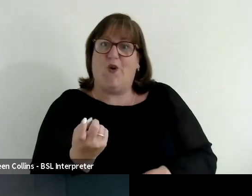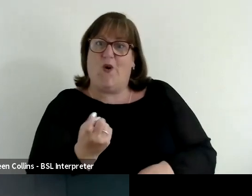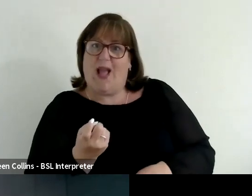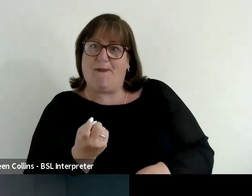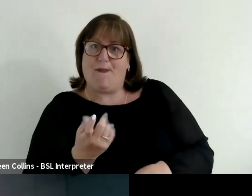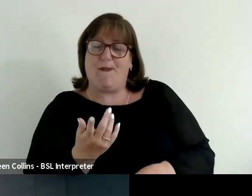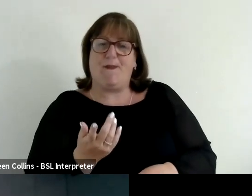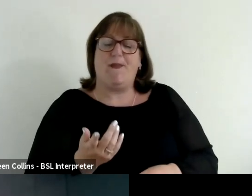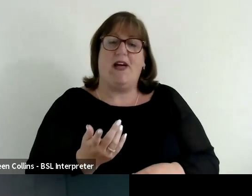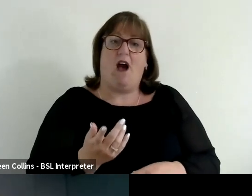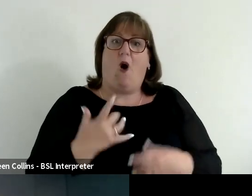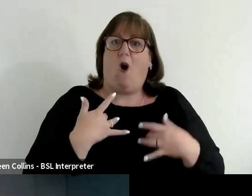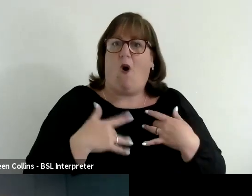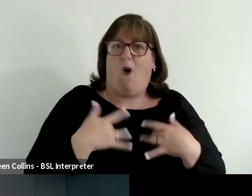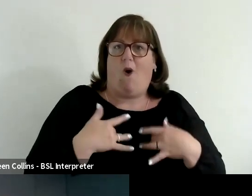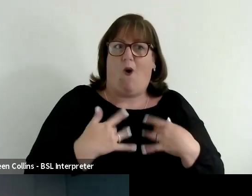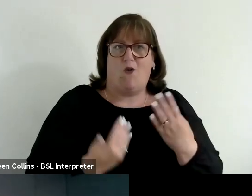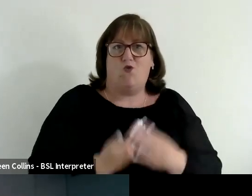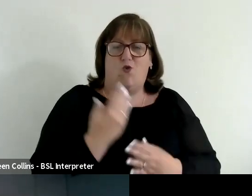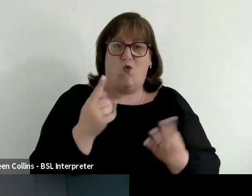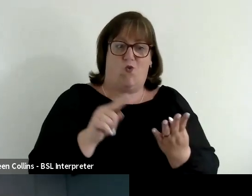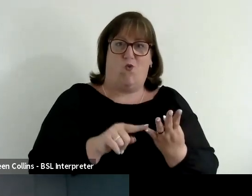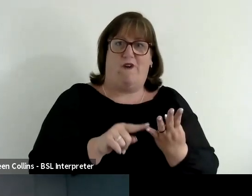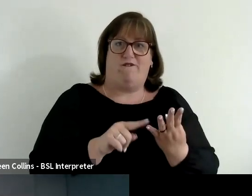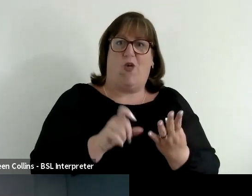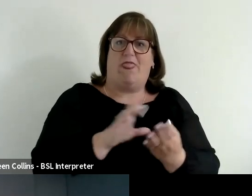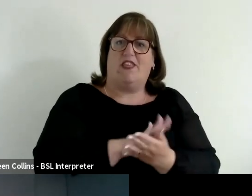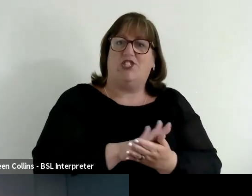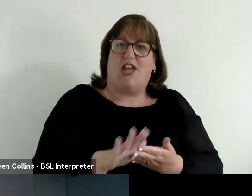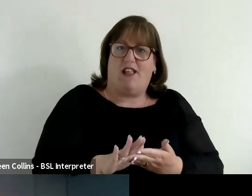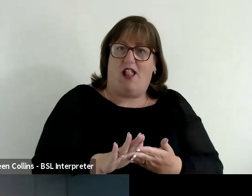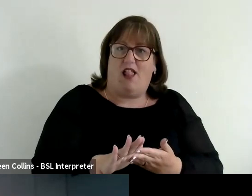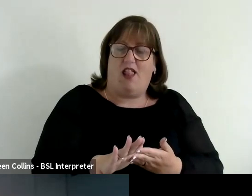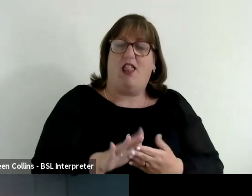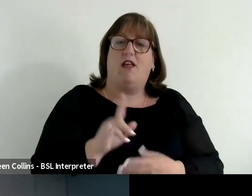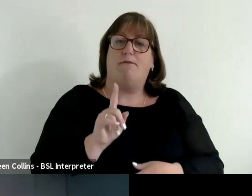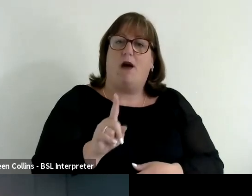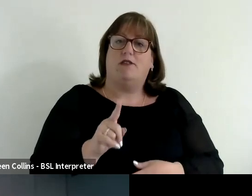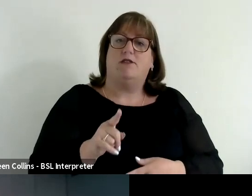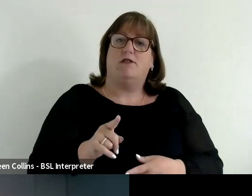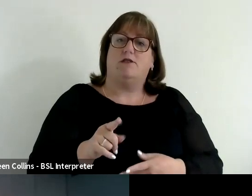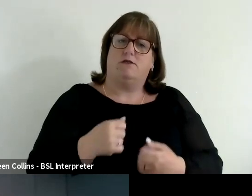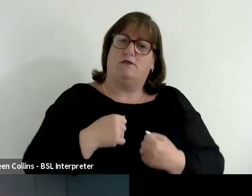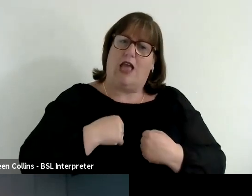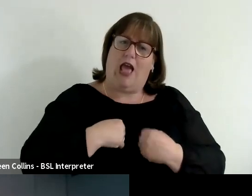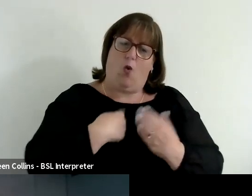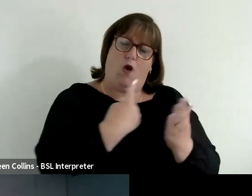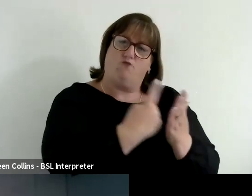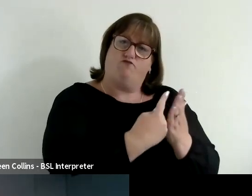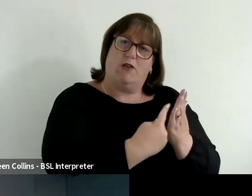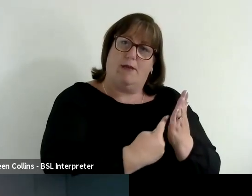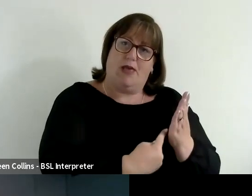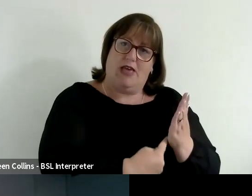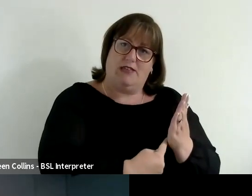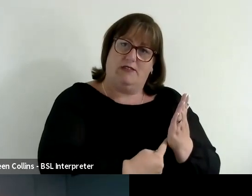could watch. But we were given a remit to stand for certain things and to advocate